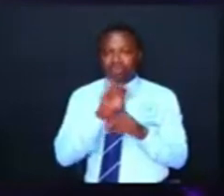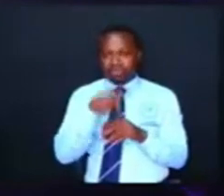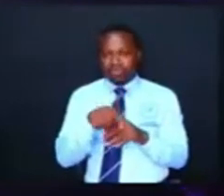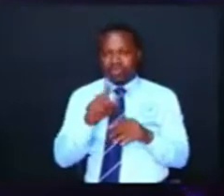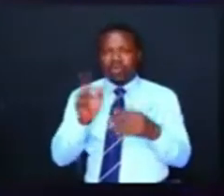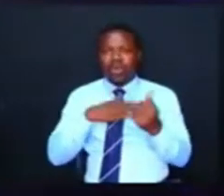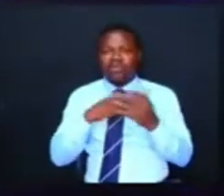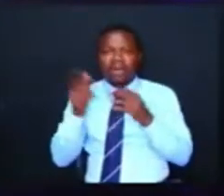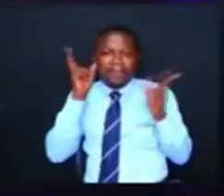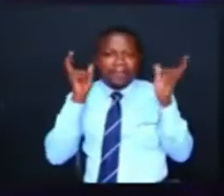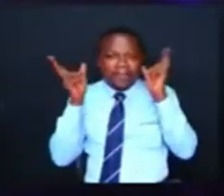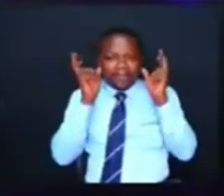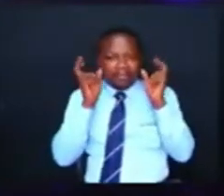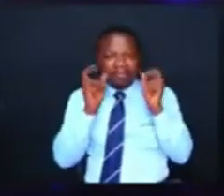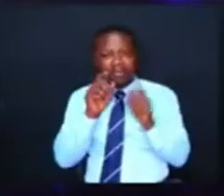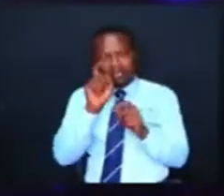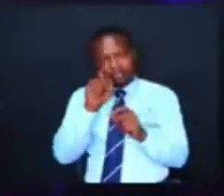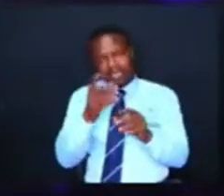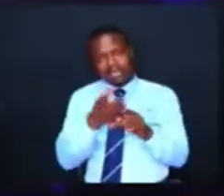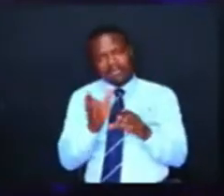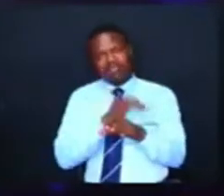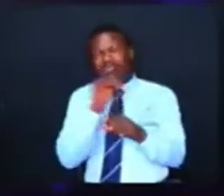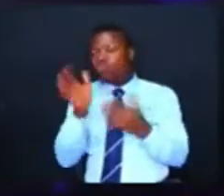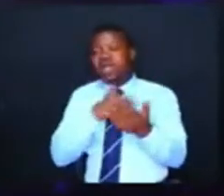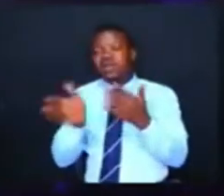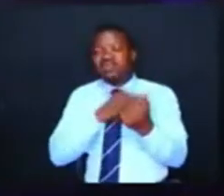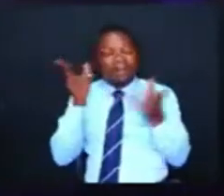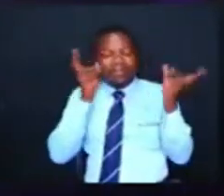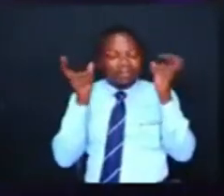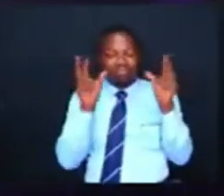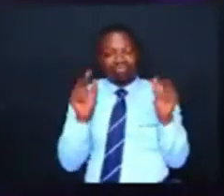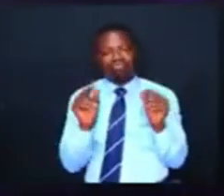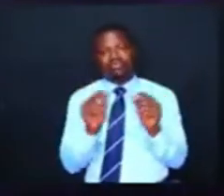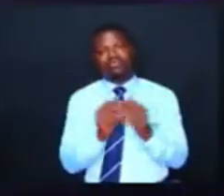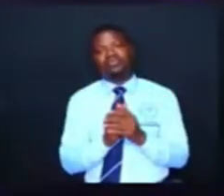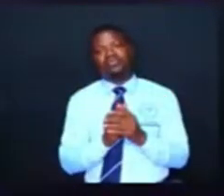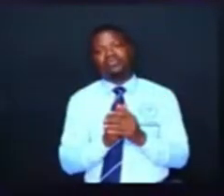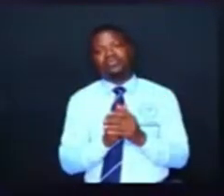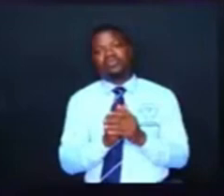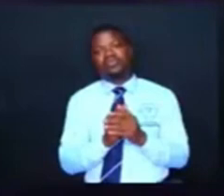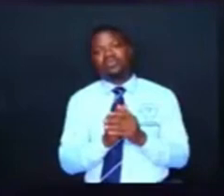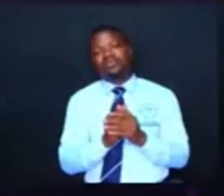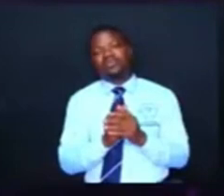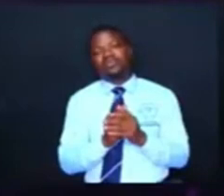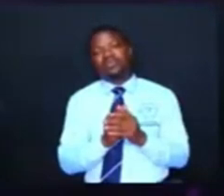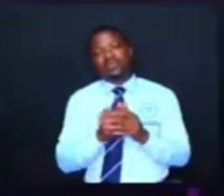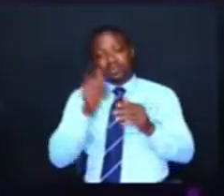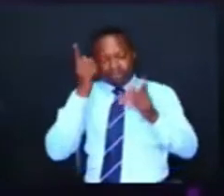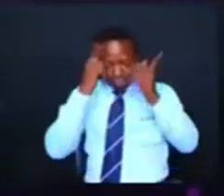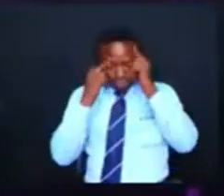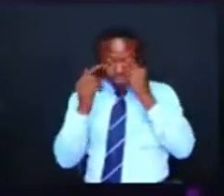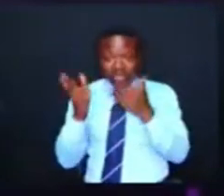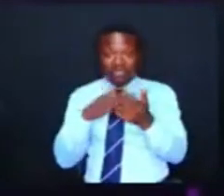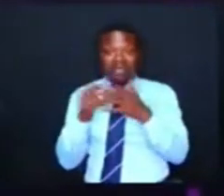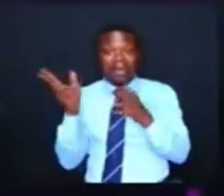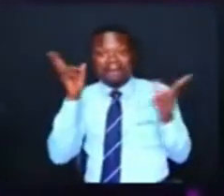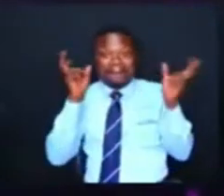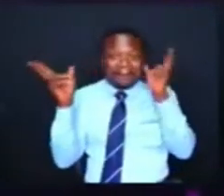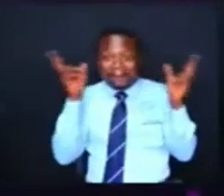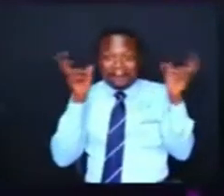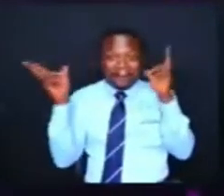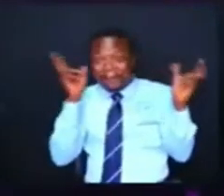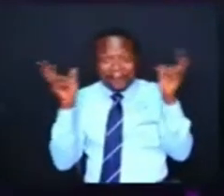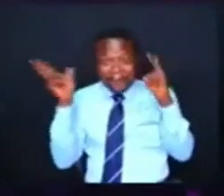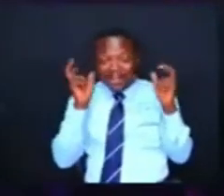consider carefully what you hear. He continued, with the measure you use, it will be measured to you and